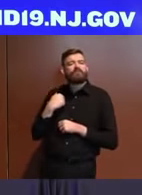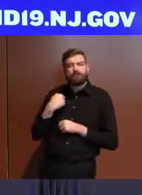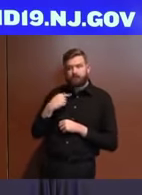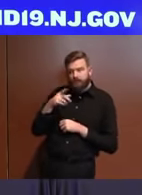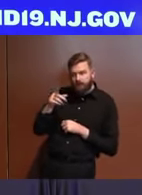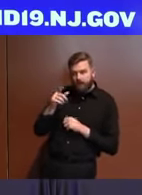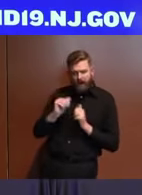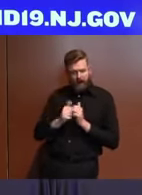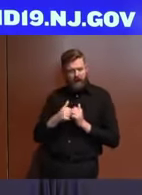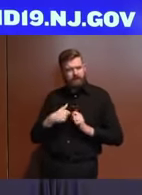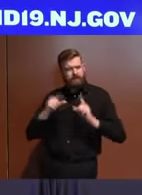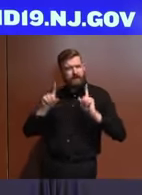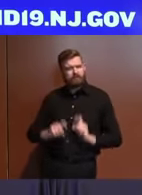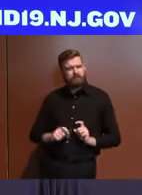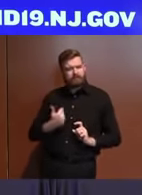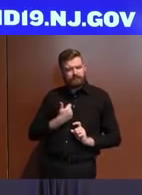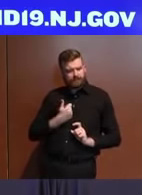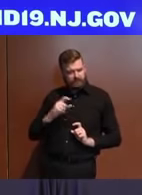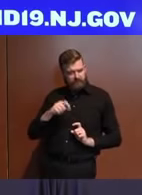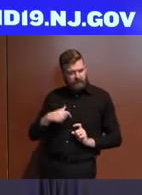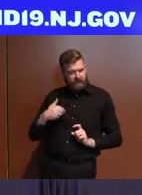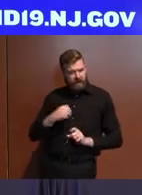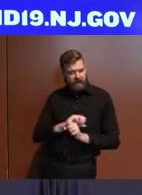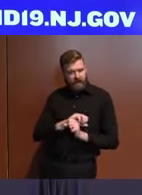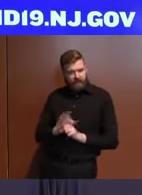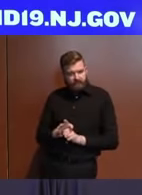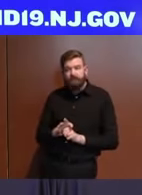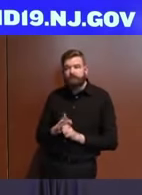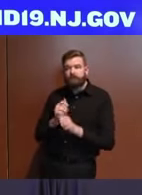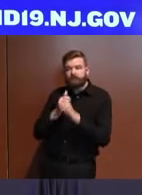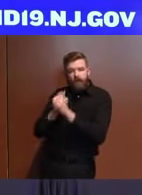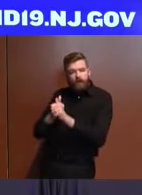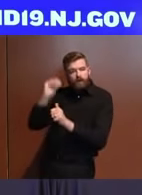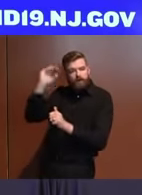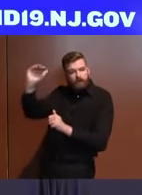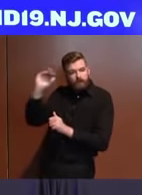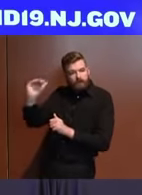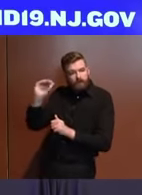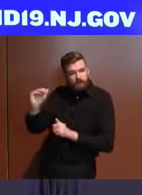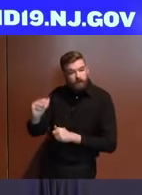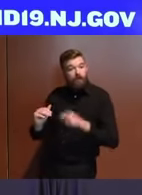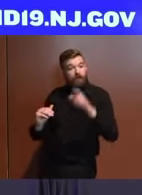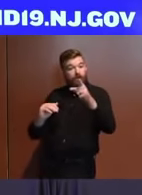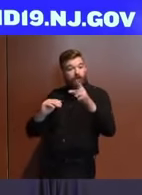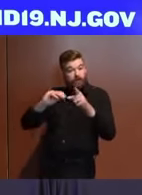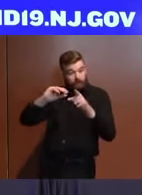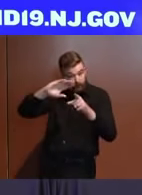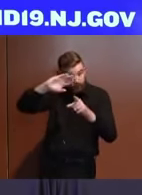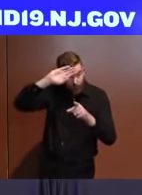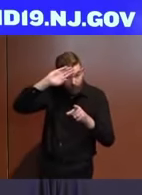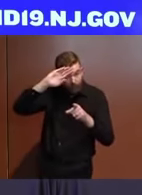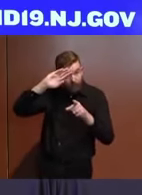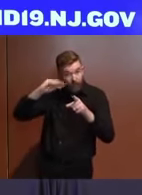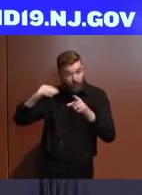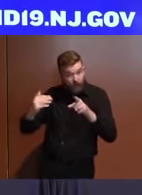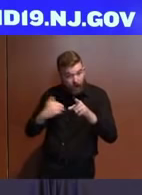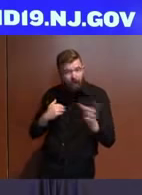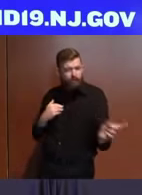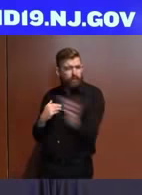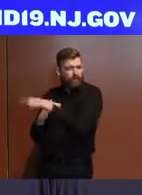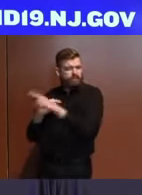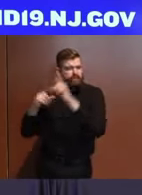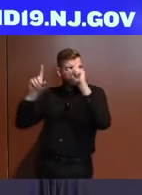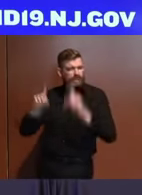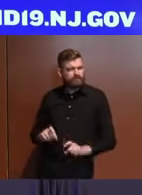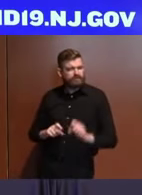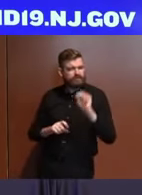only those exhibiting symptoms will be tested. In the meantime, I continue to urge